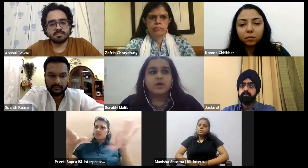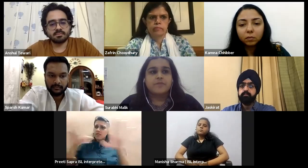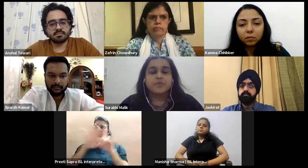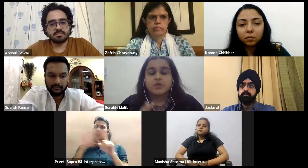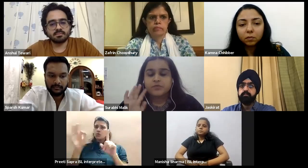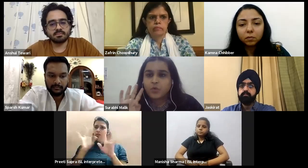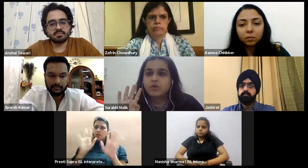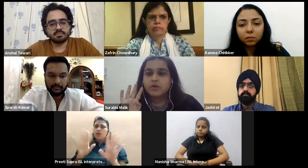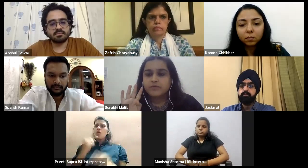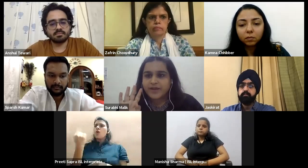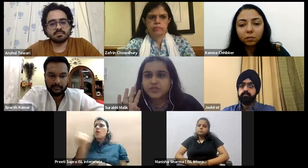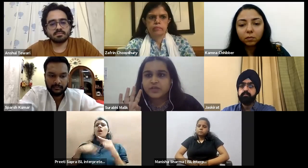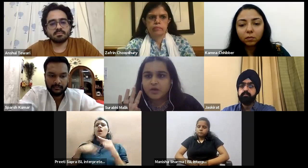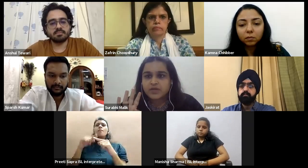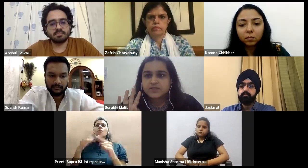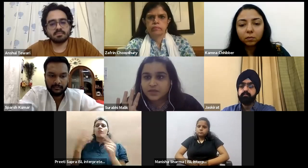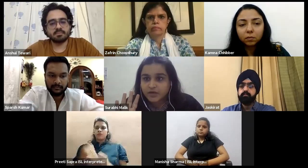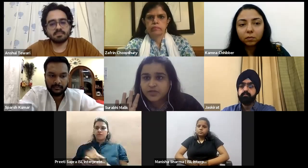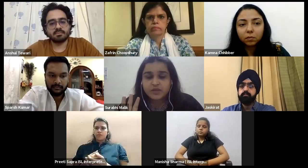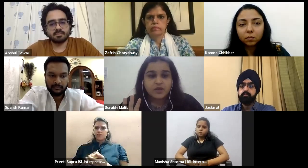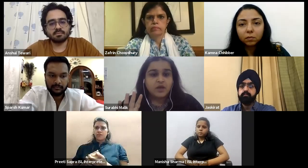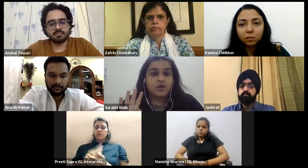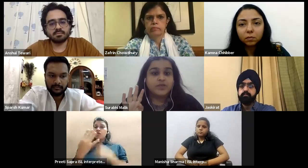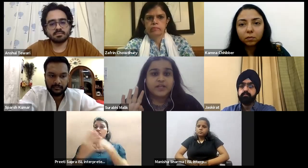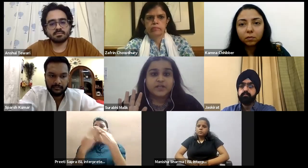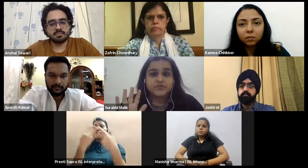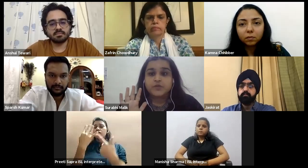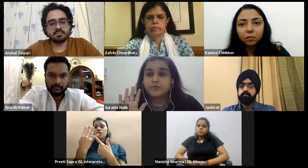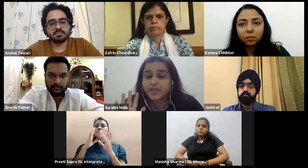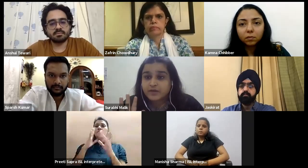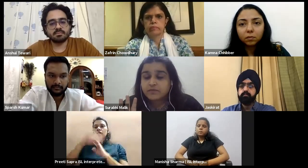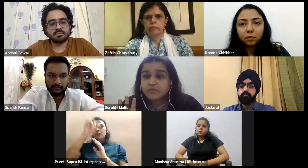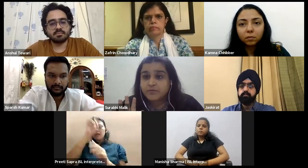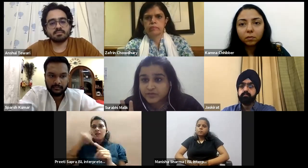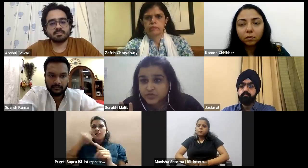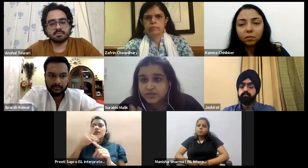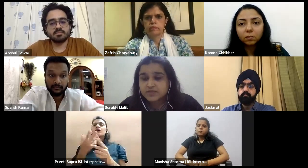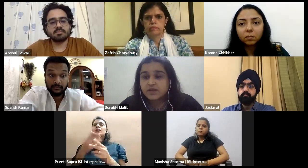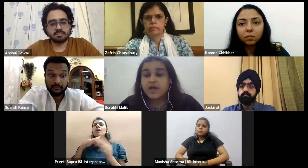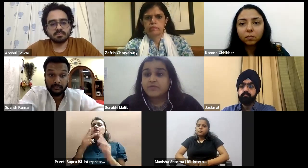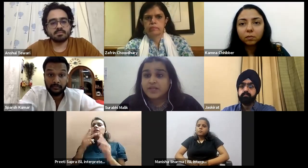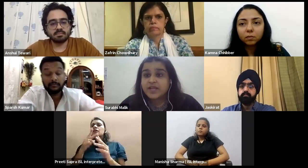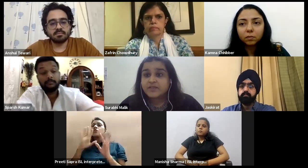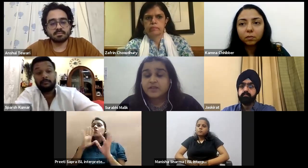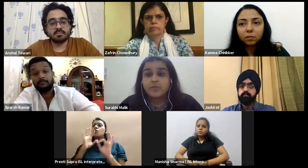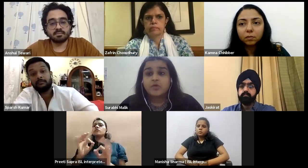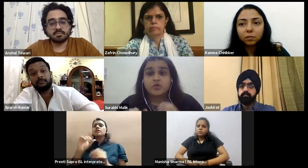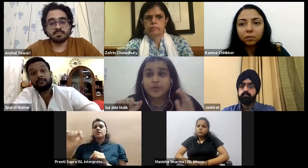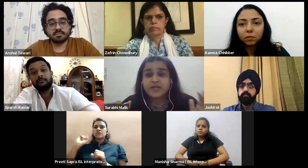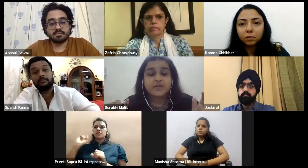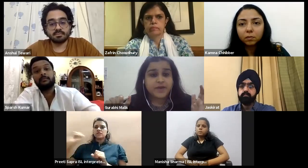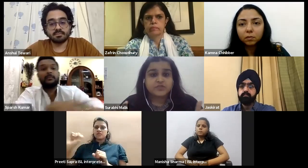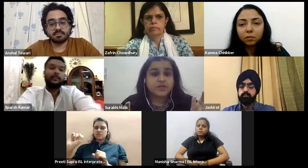about 4 fact-checking outlets in the country, with a collective strength of 10 fact-checkers. I'm very glad that there are